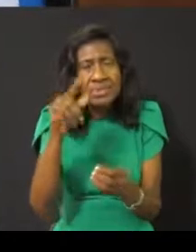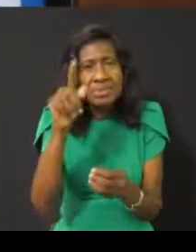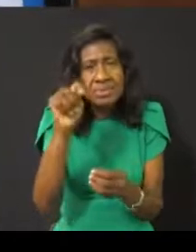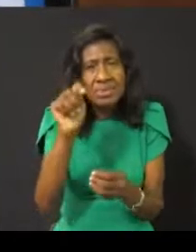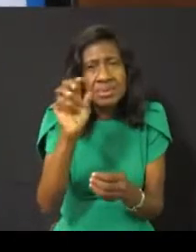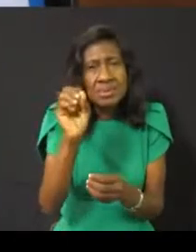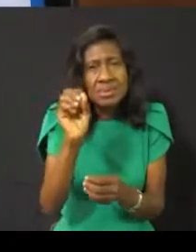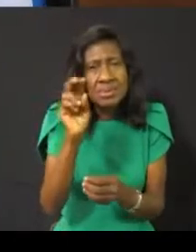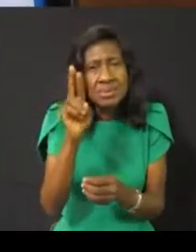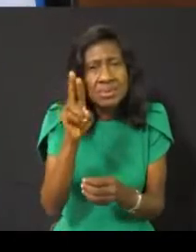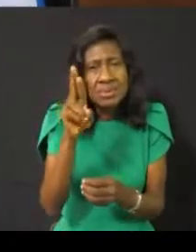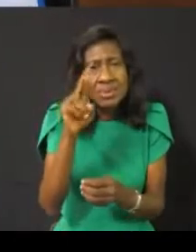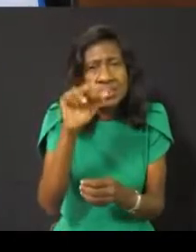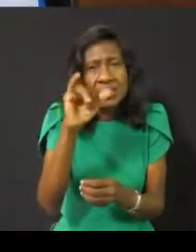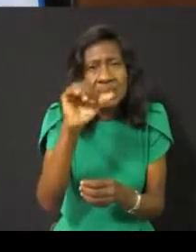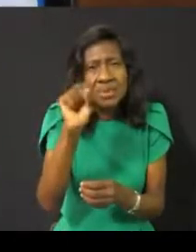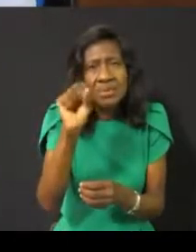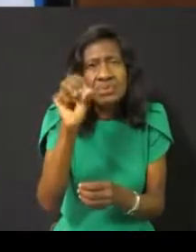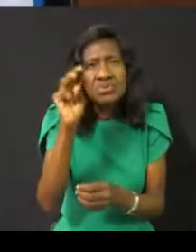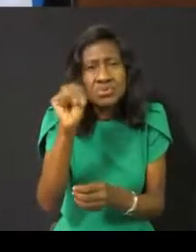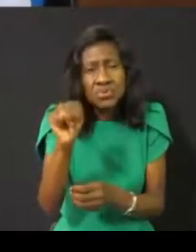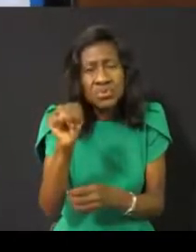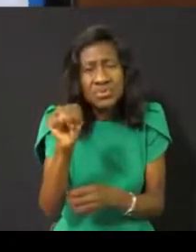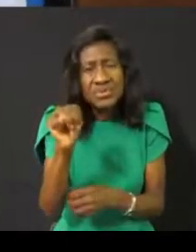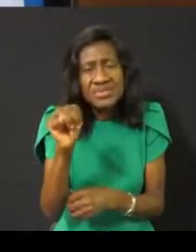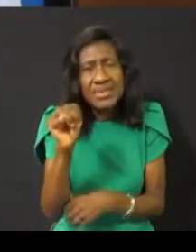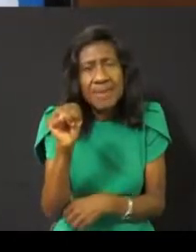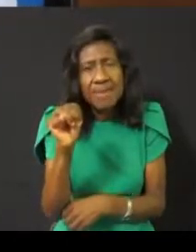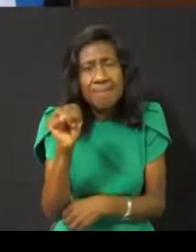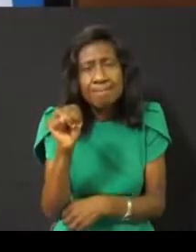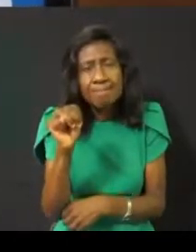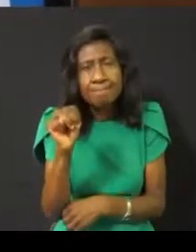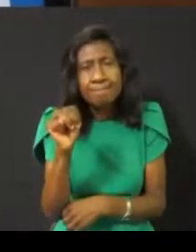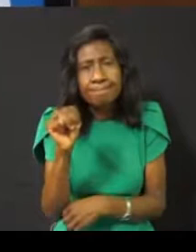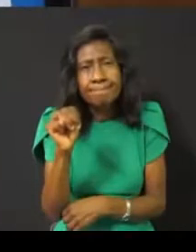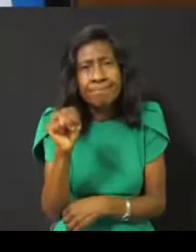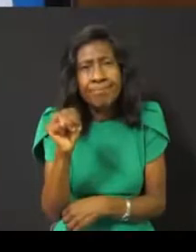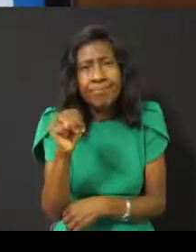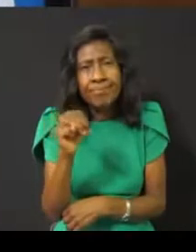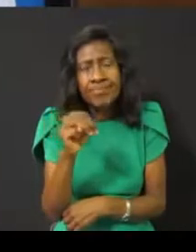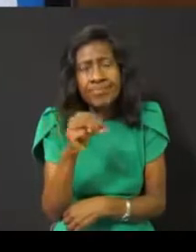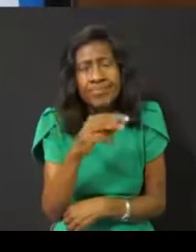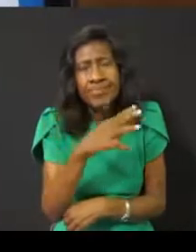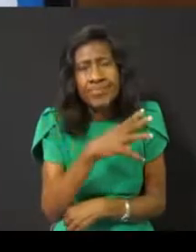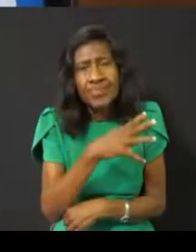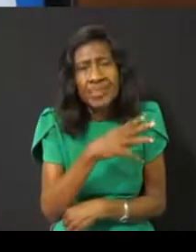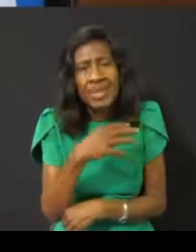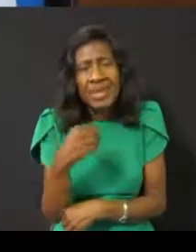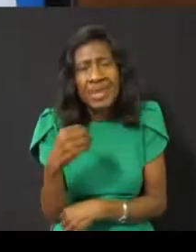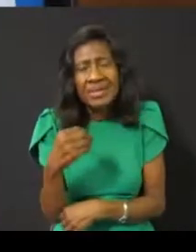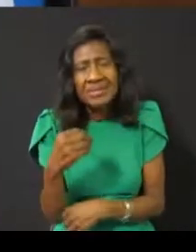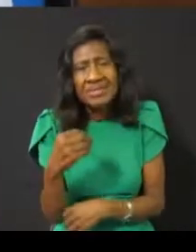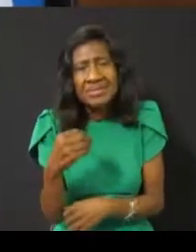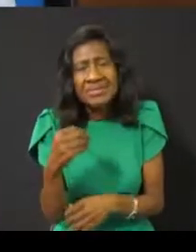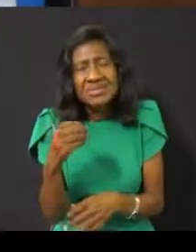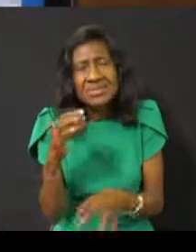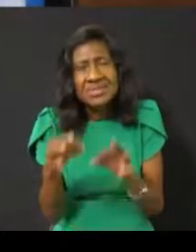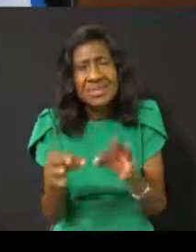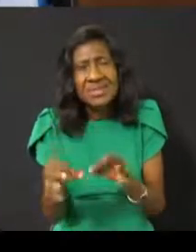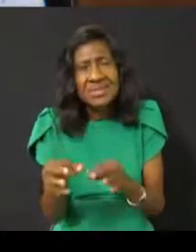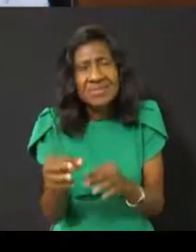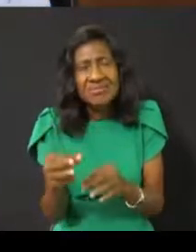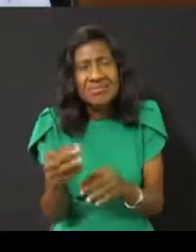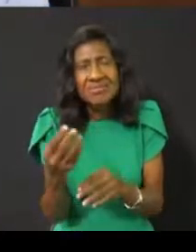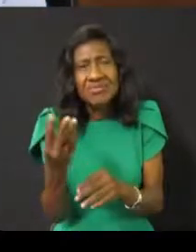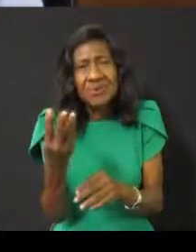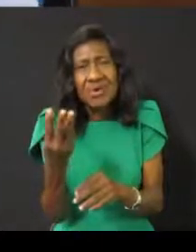or Travel Cayman for monitoring and coordinating the enforcement, testing, isolating, sanitizing, etc. for the